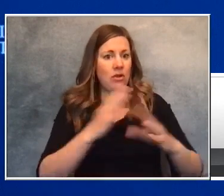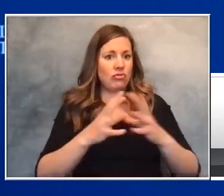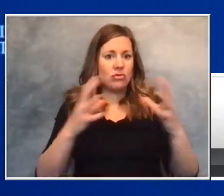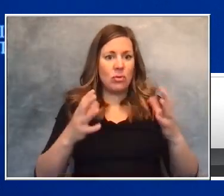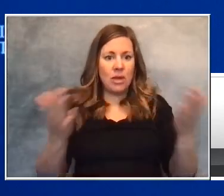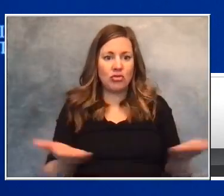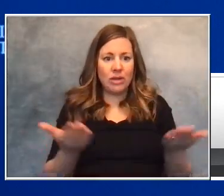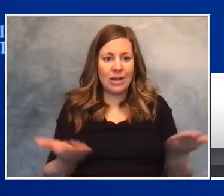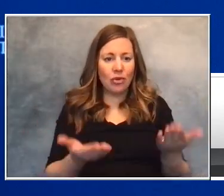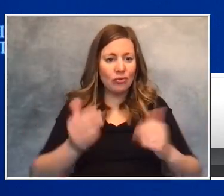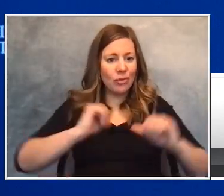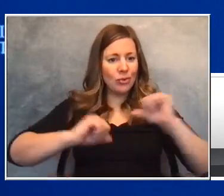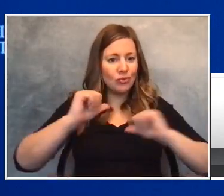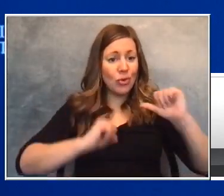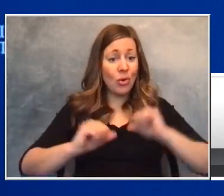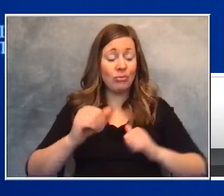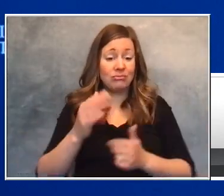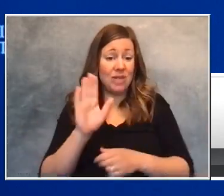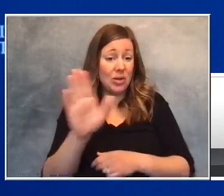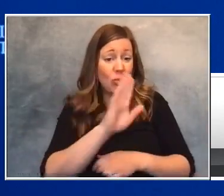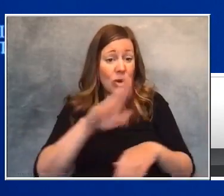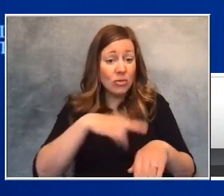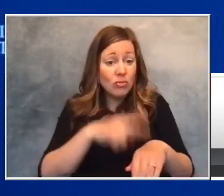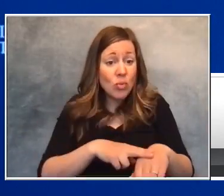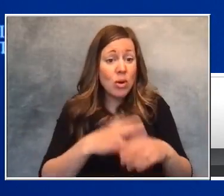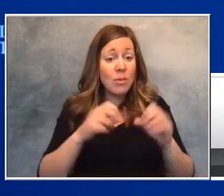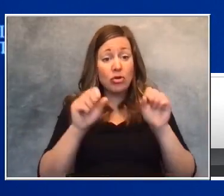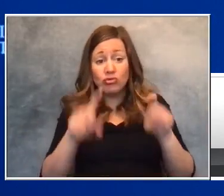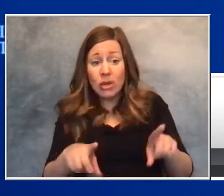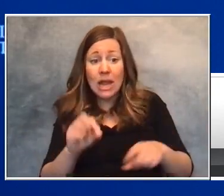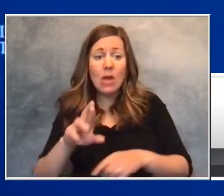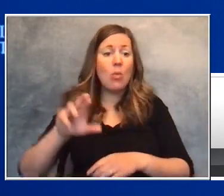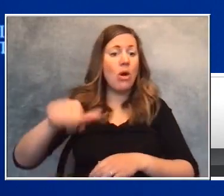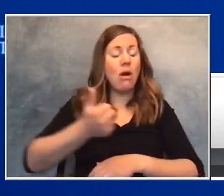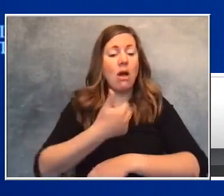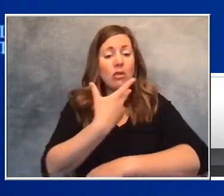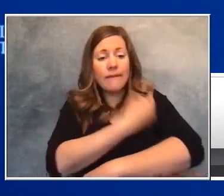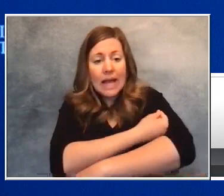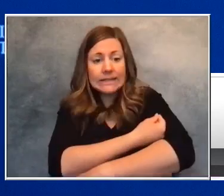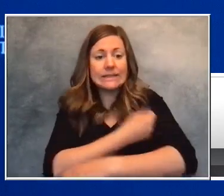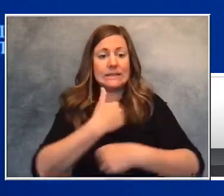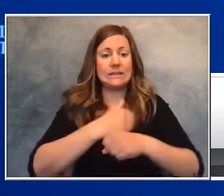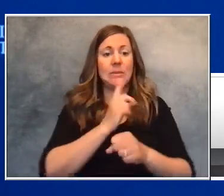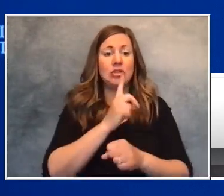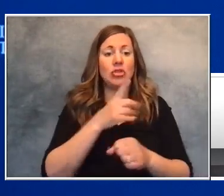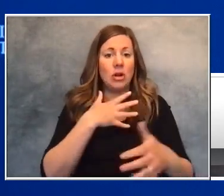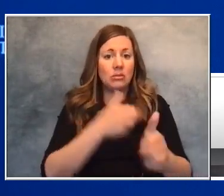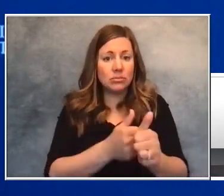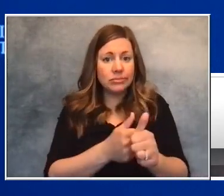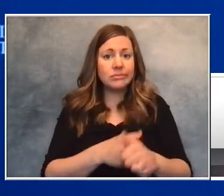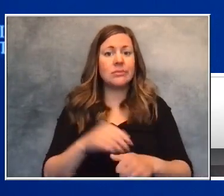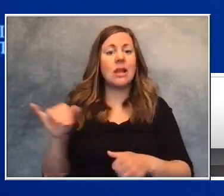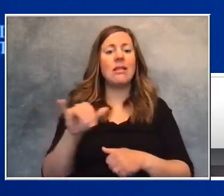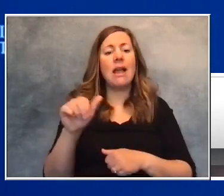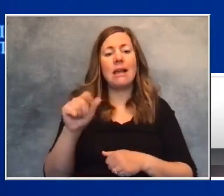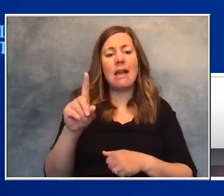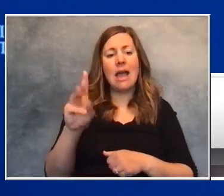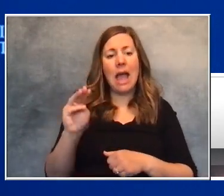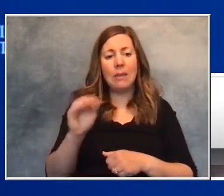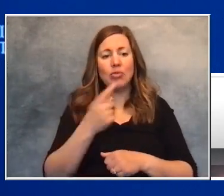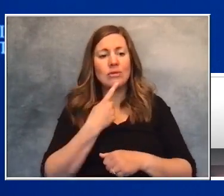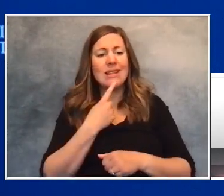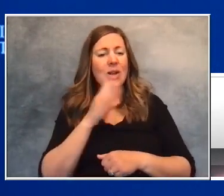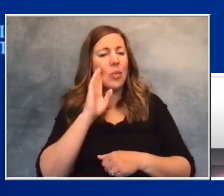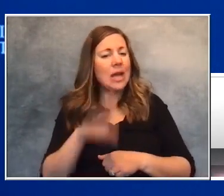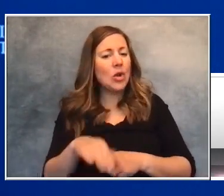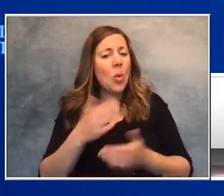getting your normal screenings, getting your other vaccines, to be up to date with vaccines. Just as the Admiral said, we know things can help